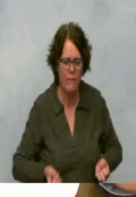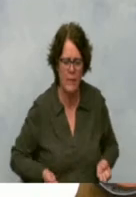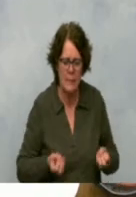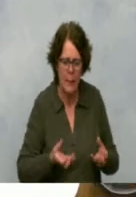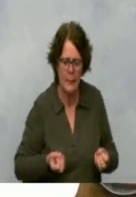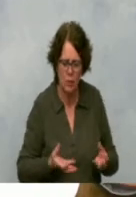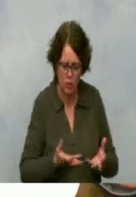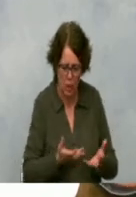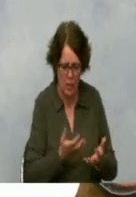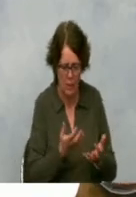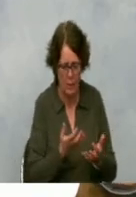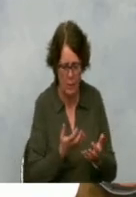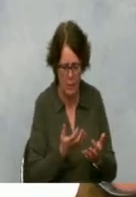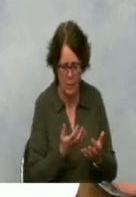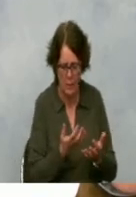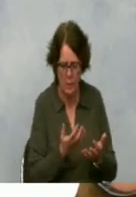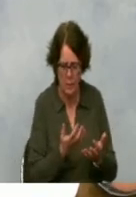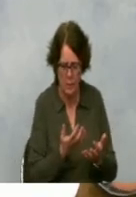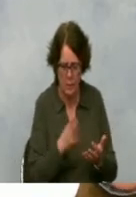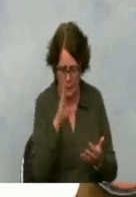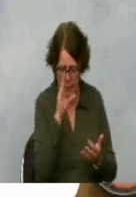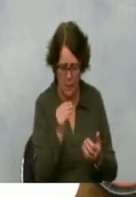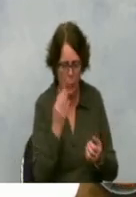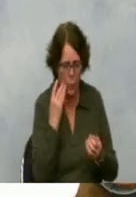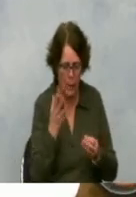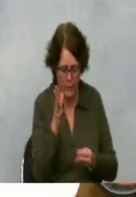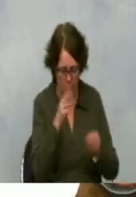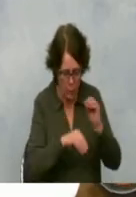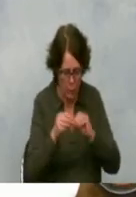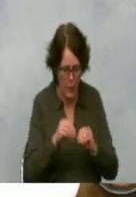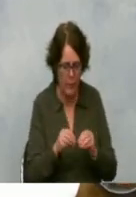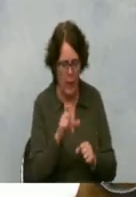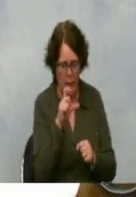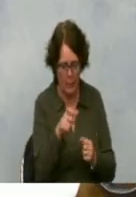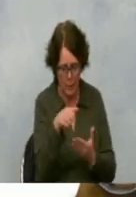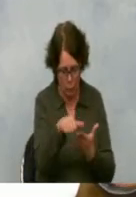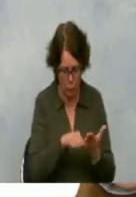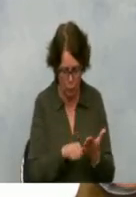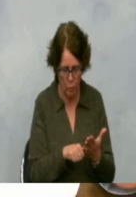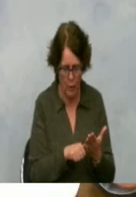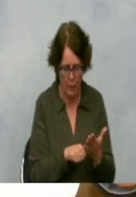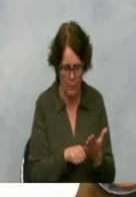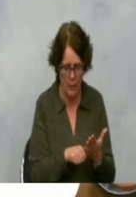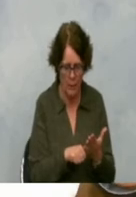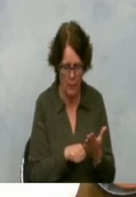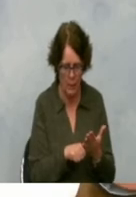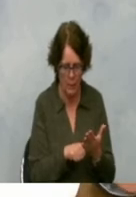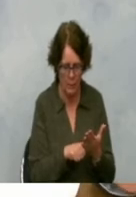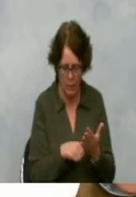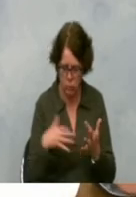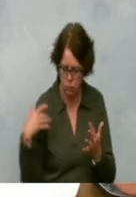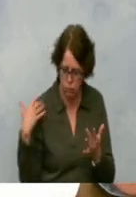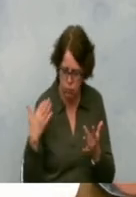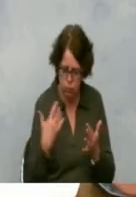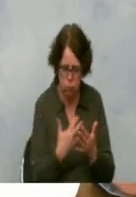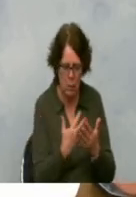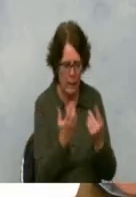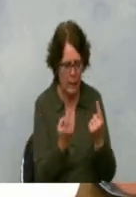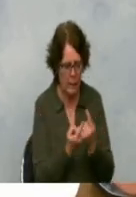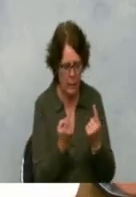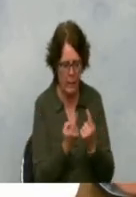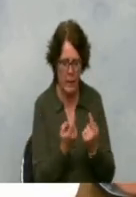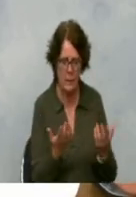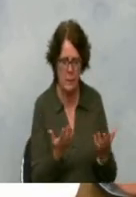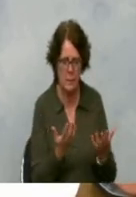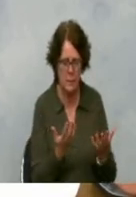and makes the point that in putting together a capital programme, you know, for a long period of time, that there are things where